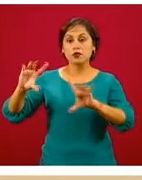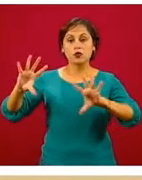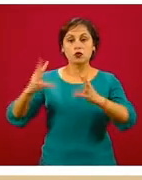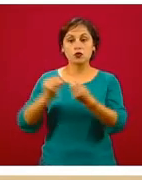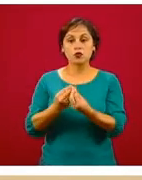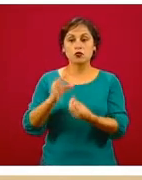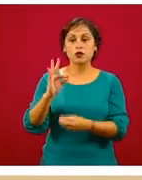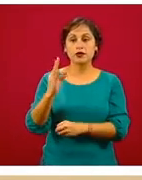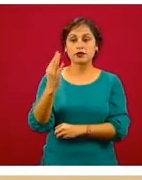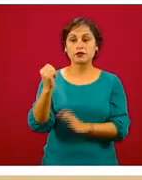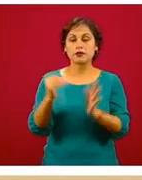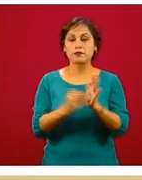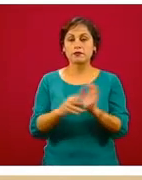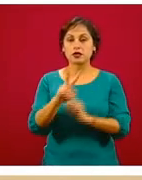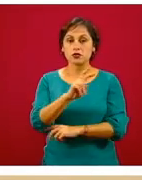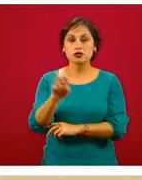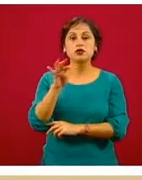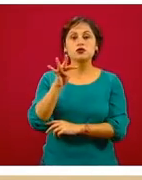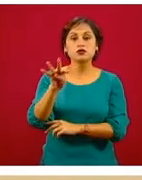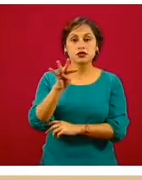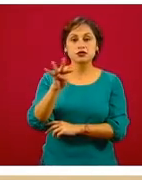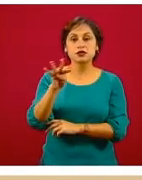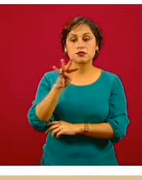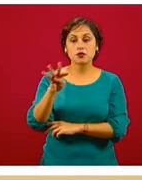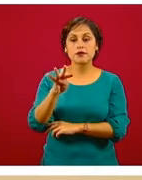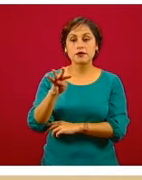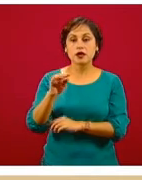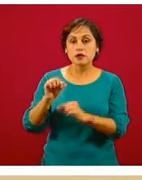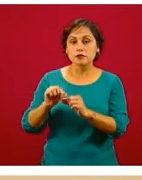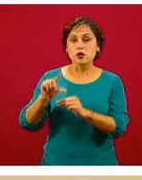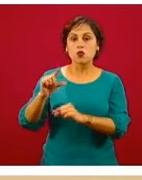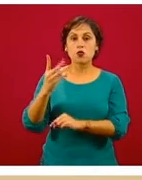beds, we have